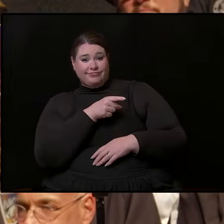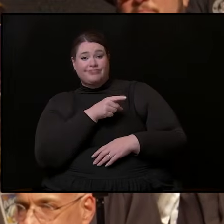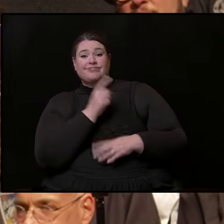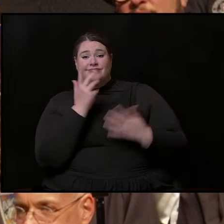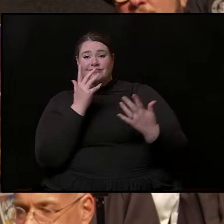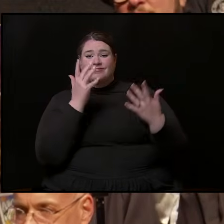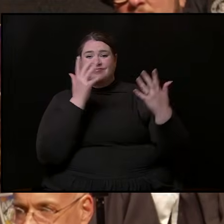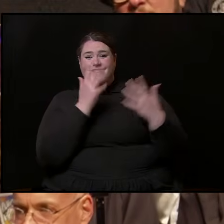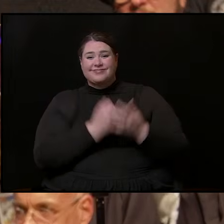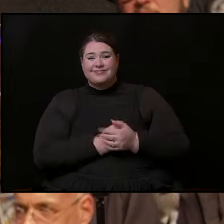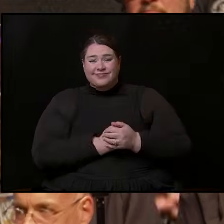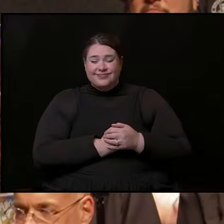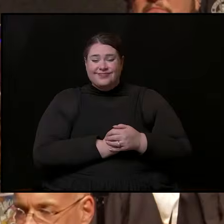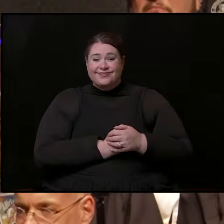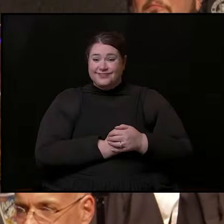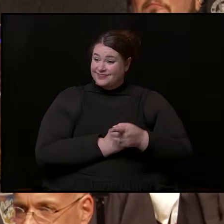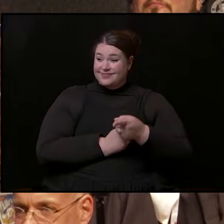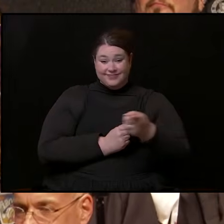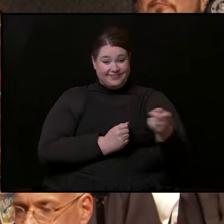the